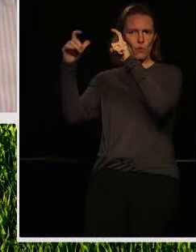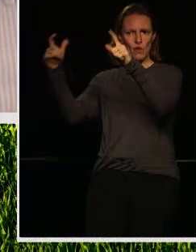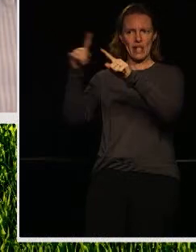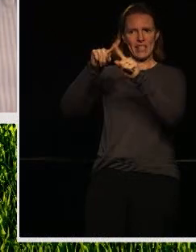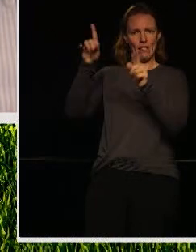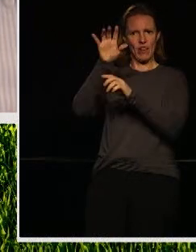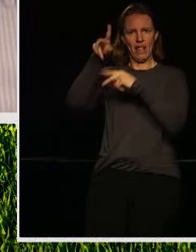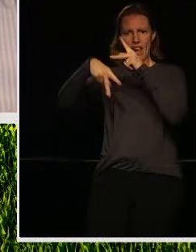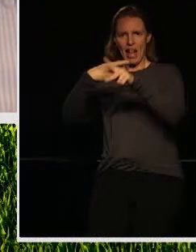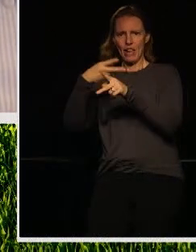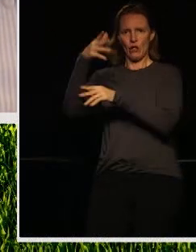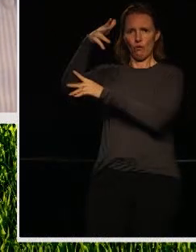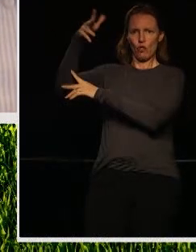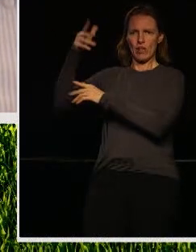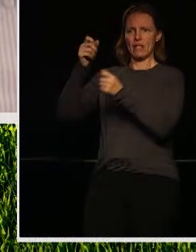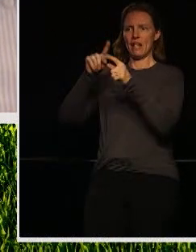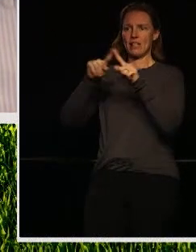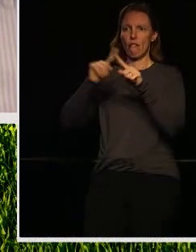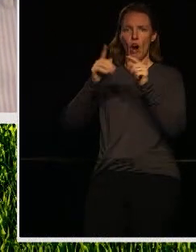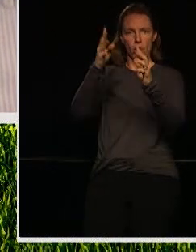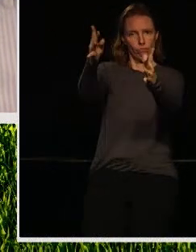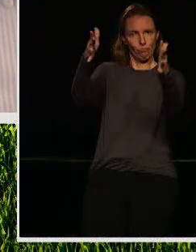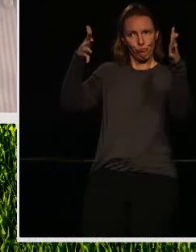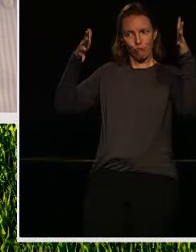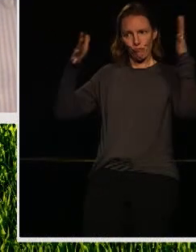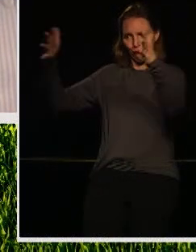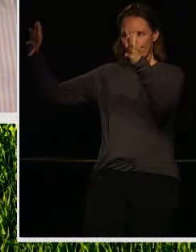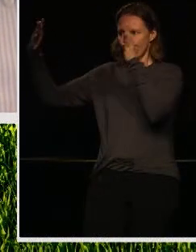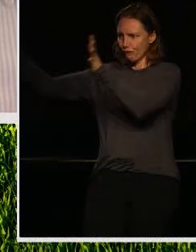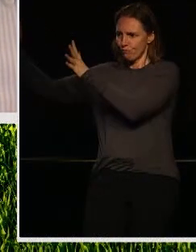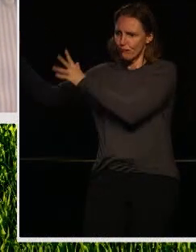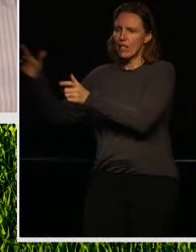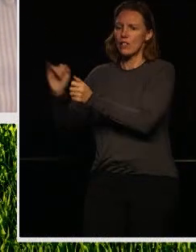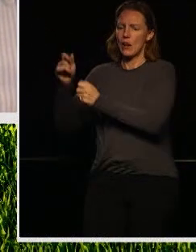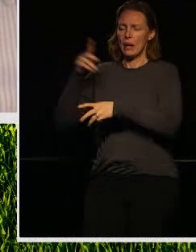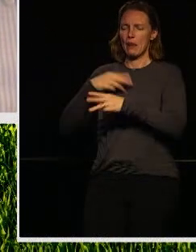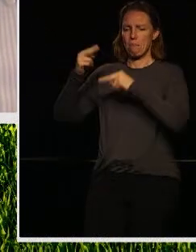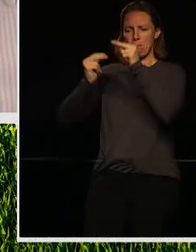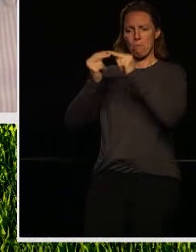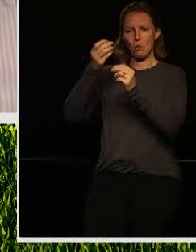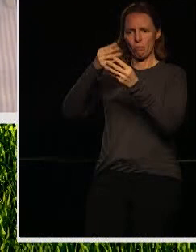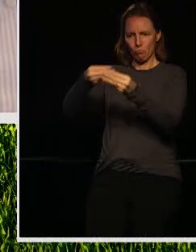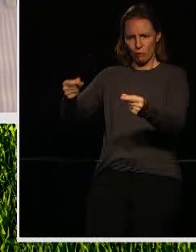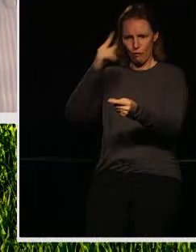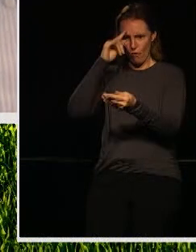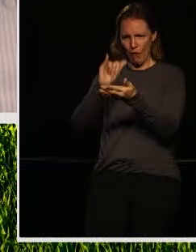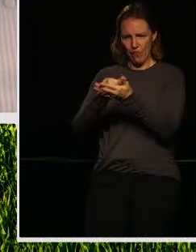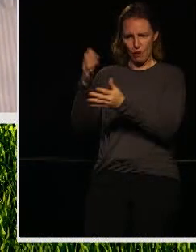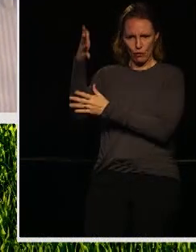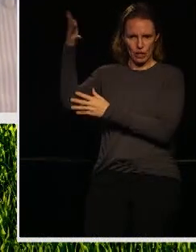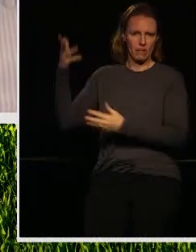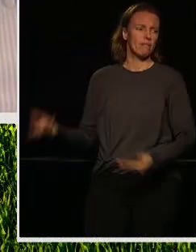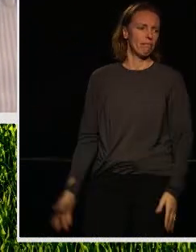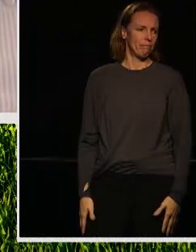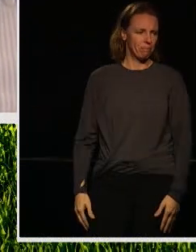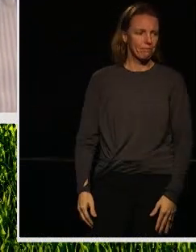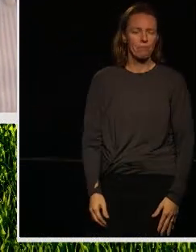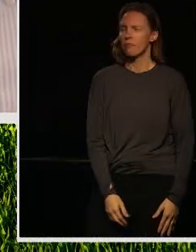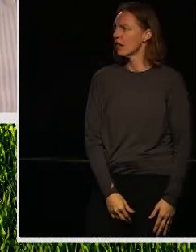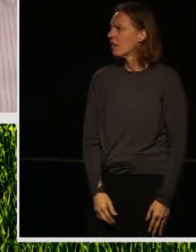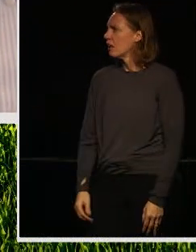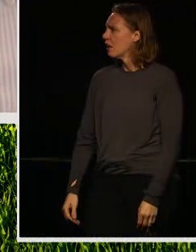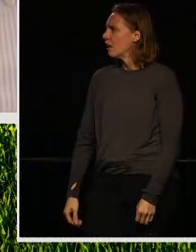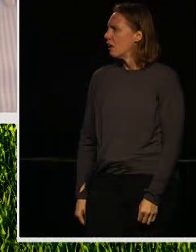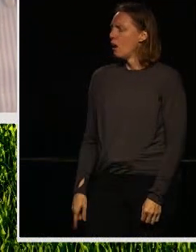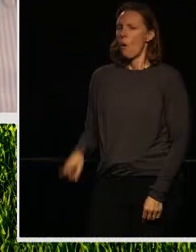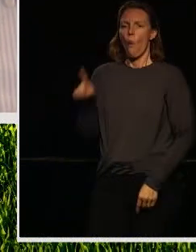of trees and orchards so that then you can build solutions for those trees. Cool. Yeah. One